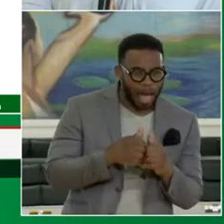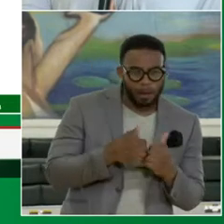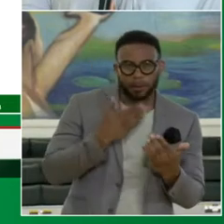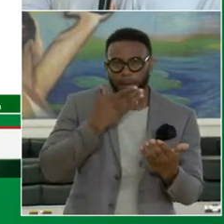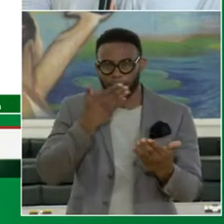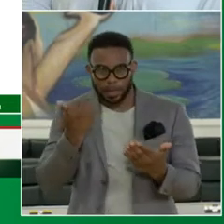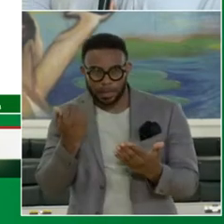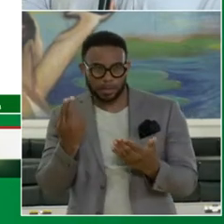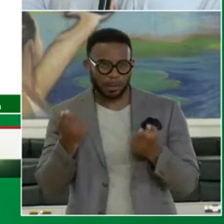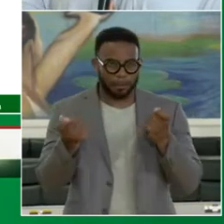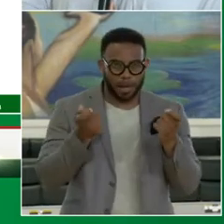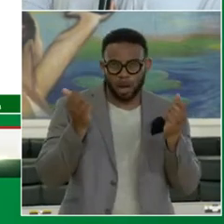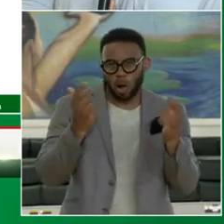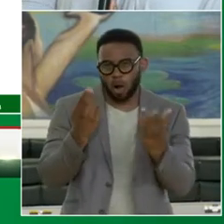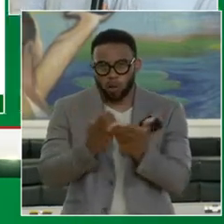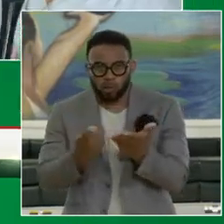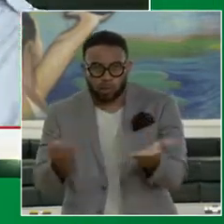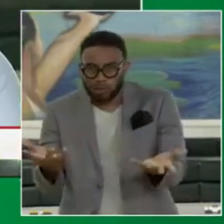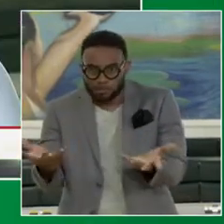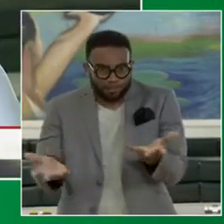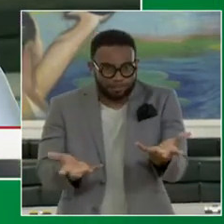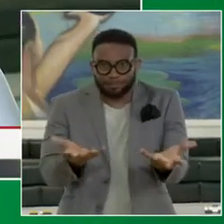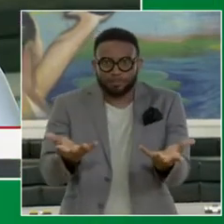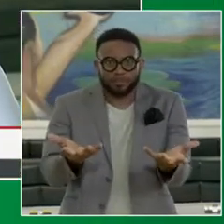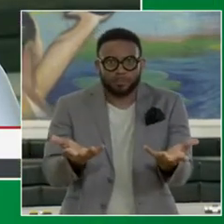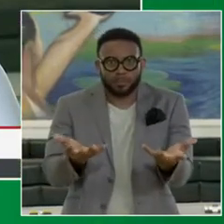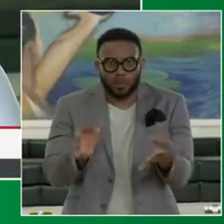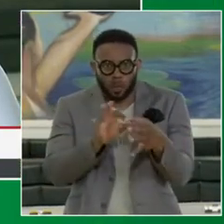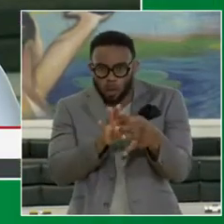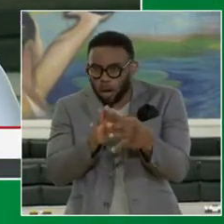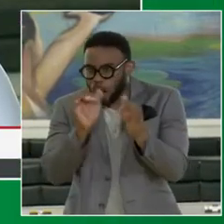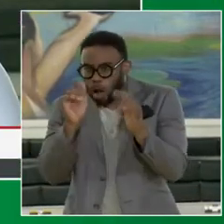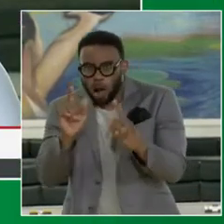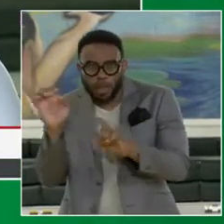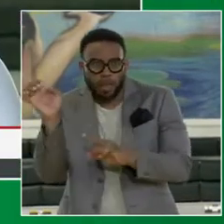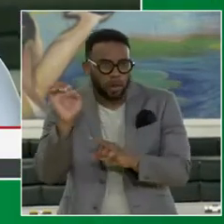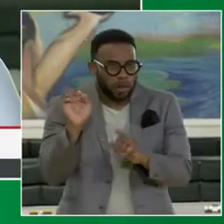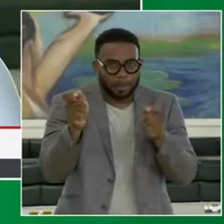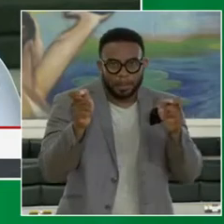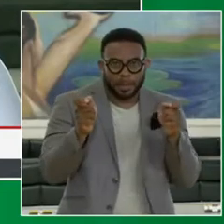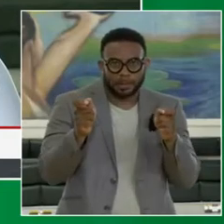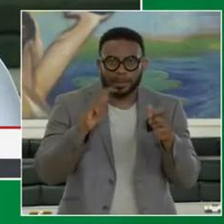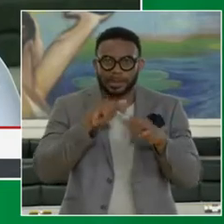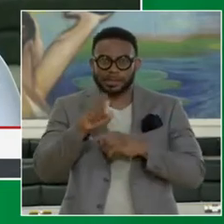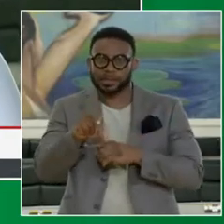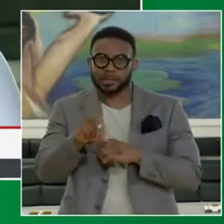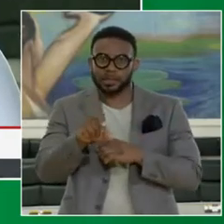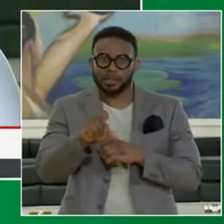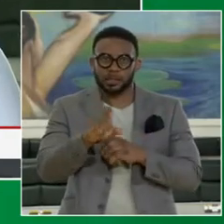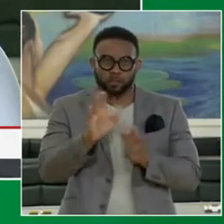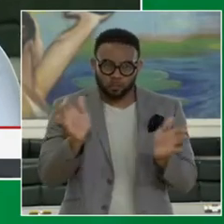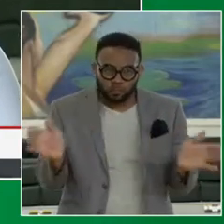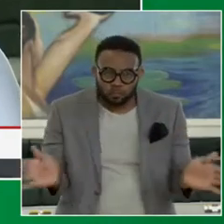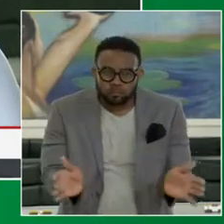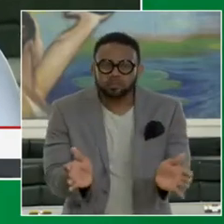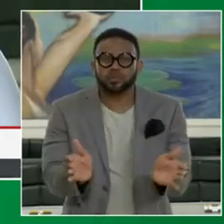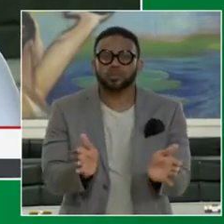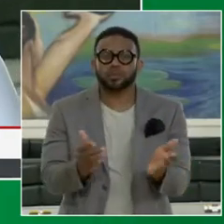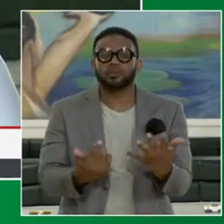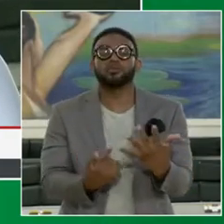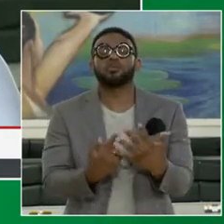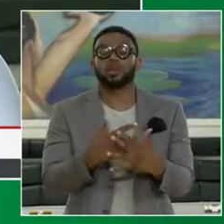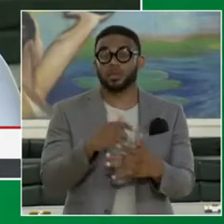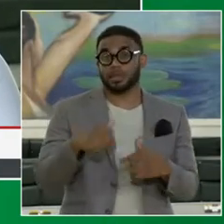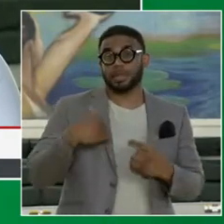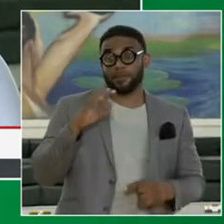to manage all of this and coordinate all of the emergency management that's necessary to push things along. So